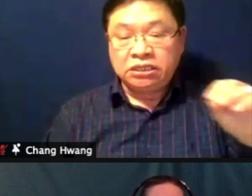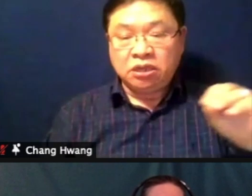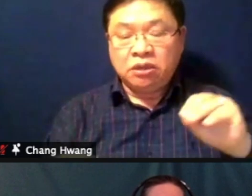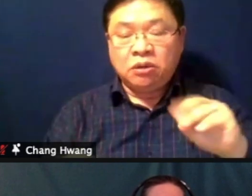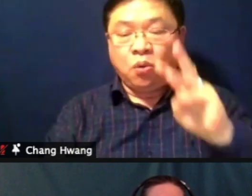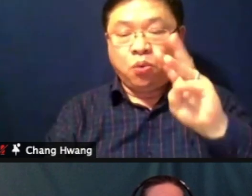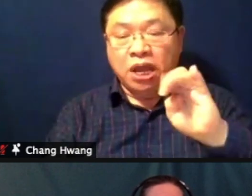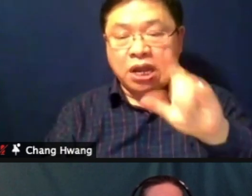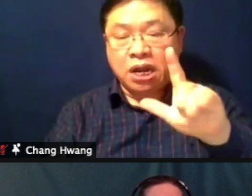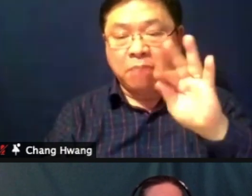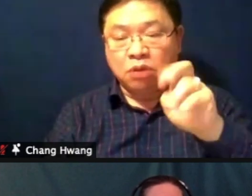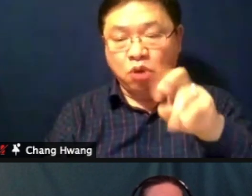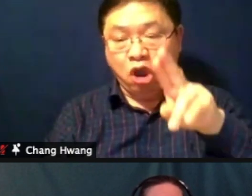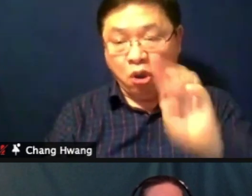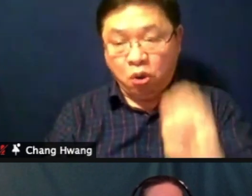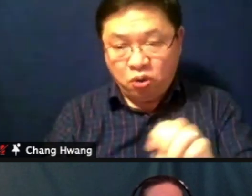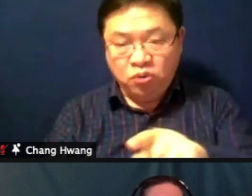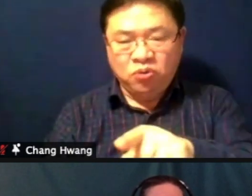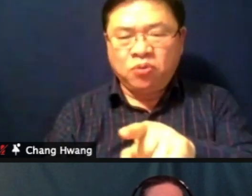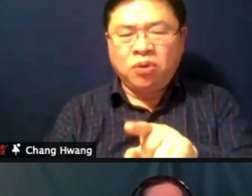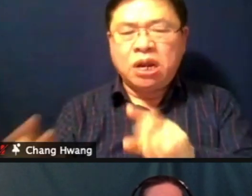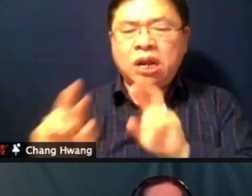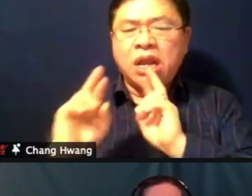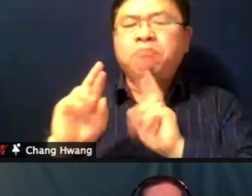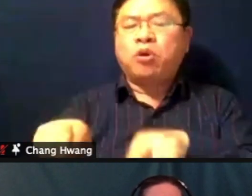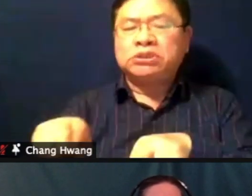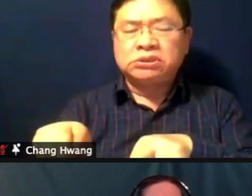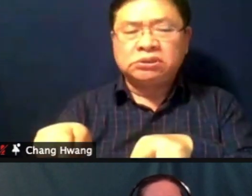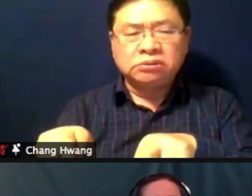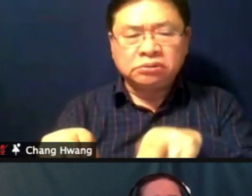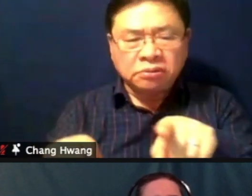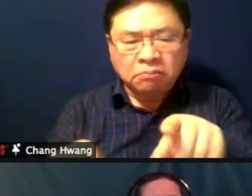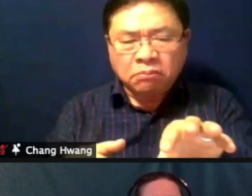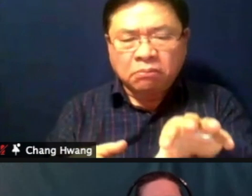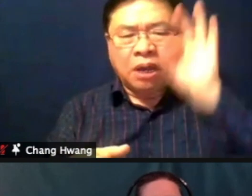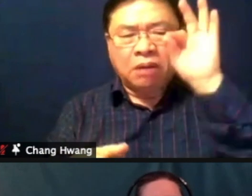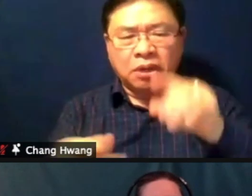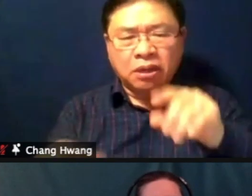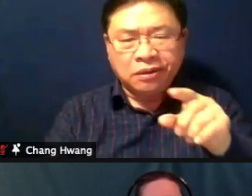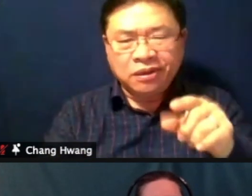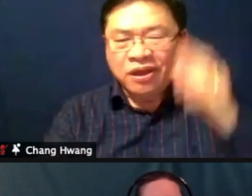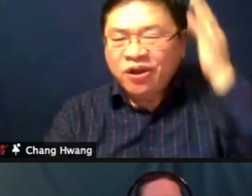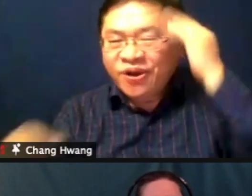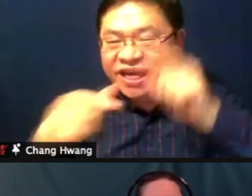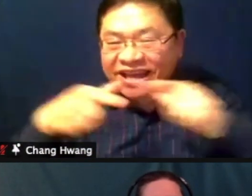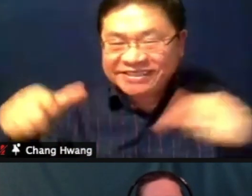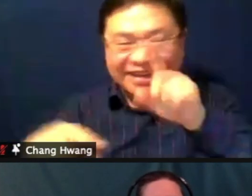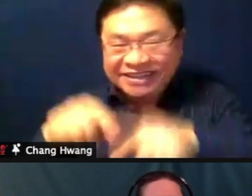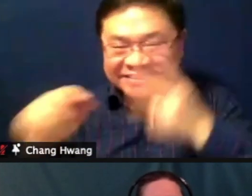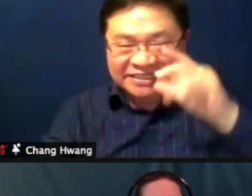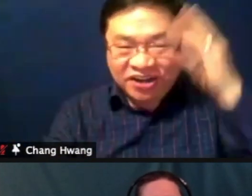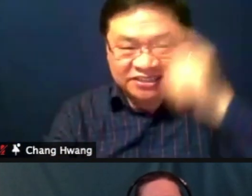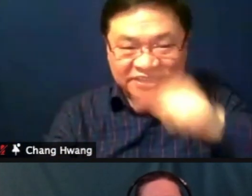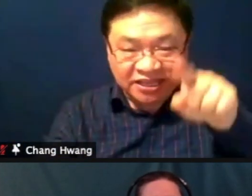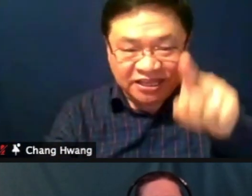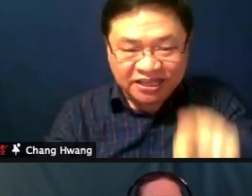you might want to look at data from Ministry of Health and Welfare, which is what I have done. They have a report that I was